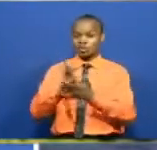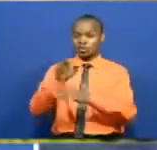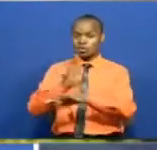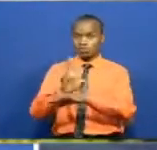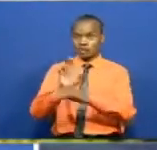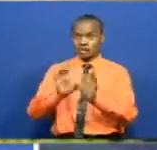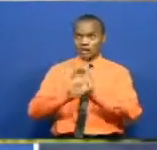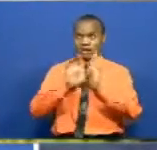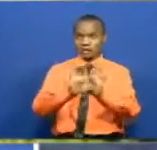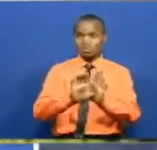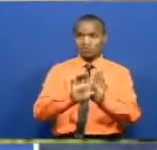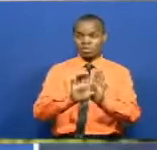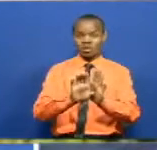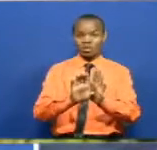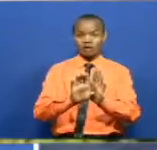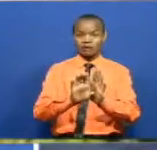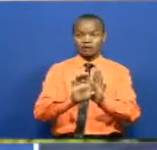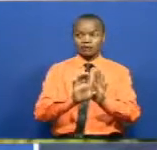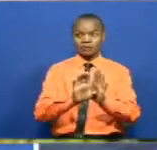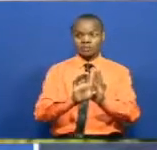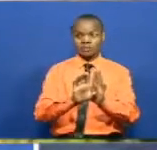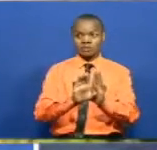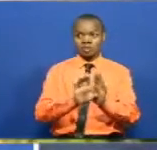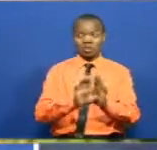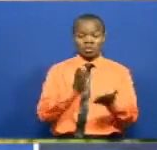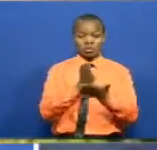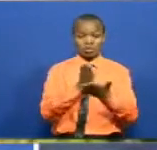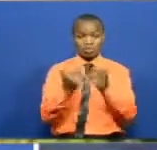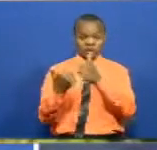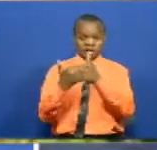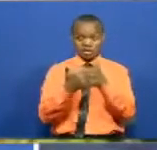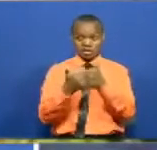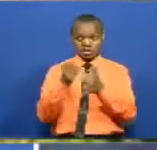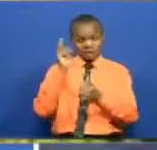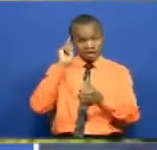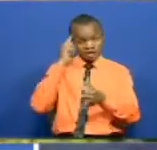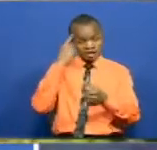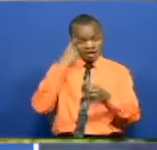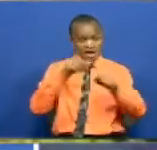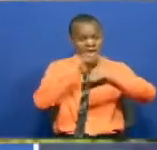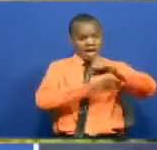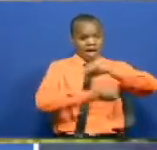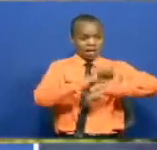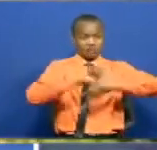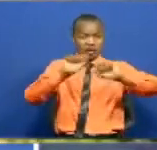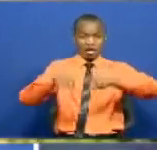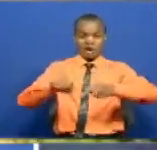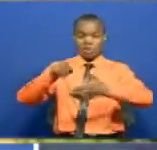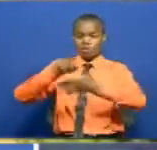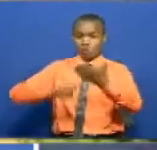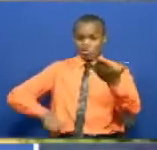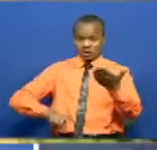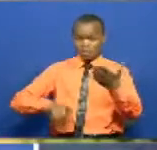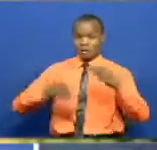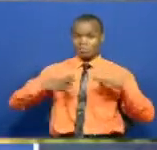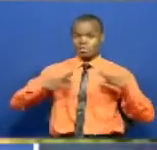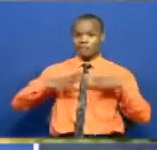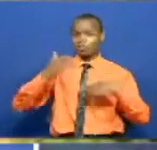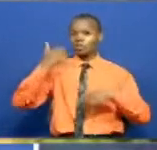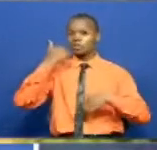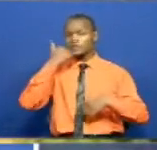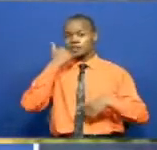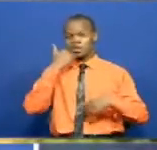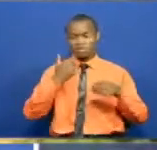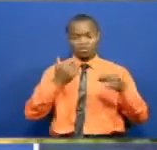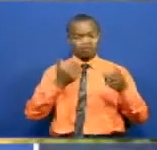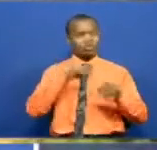kupima viral load. So pia hiyo ni changamoto ambayo bado tunafikiria ni nini tunaweza fanya, ili wagonjwa wetu ambao wako Uganda pia waweze kujua